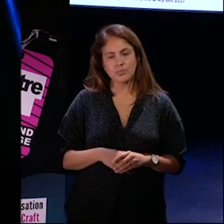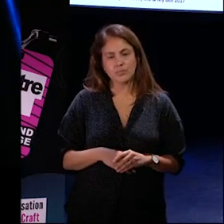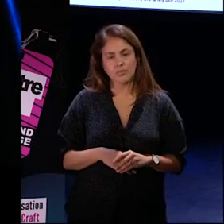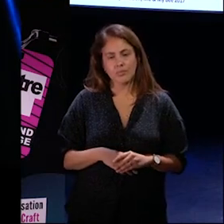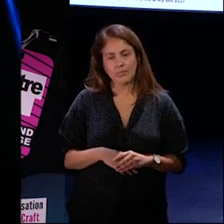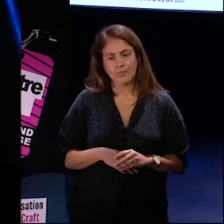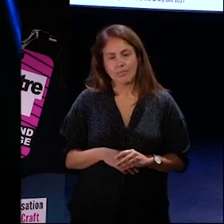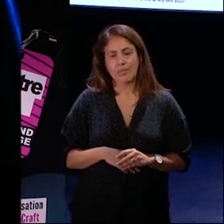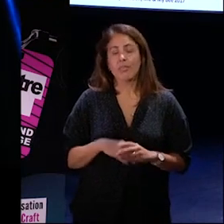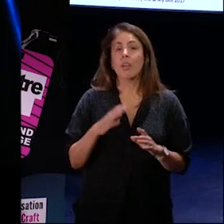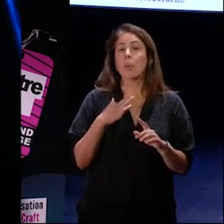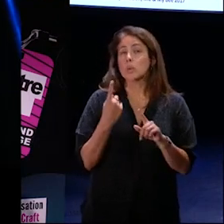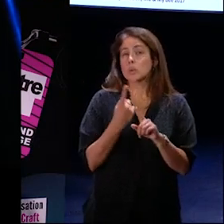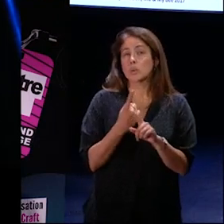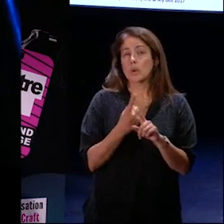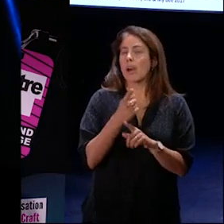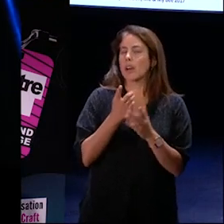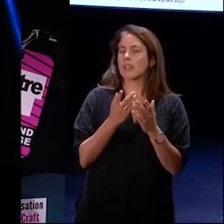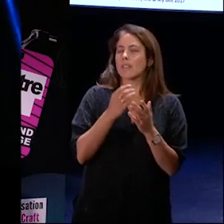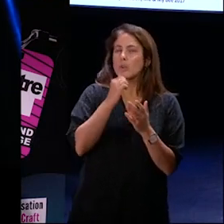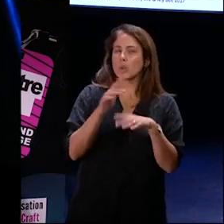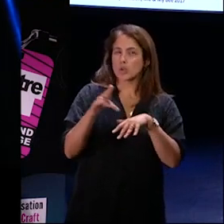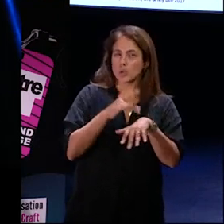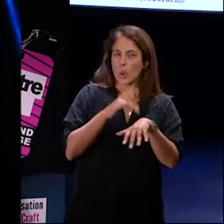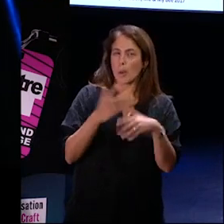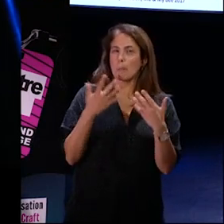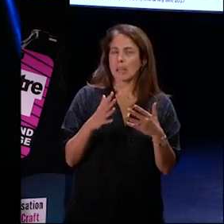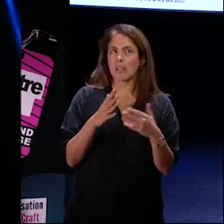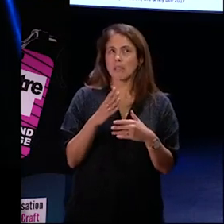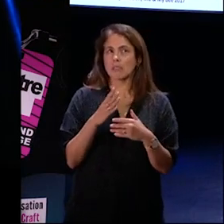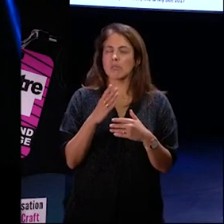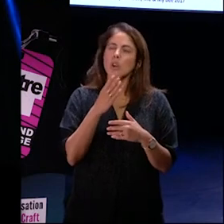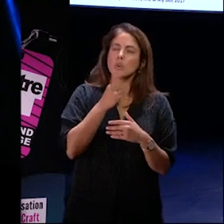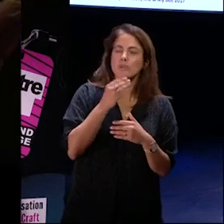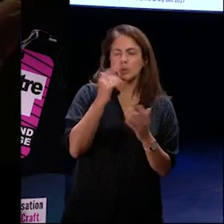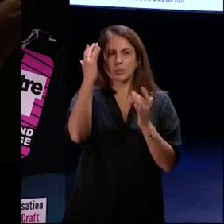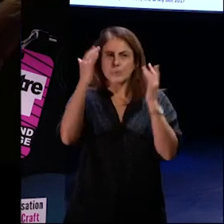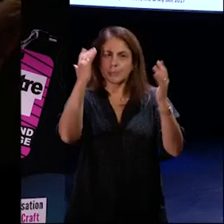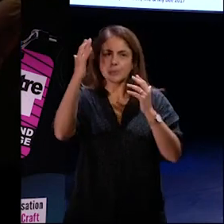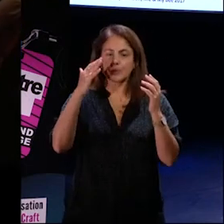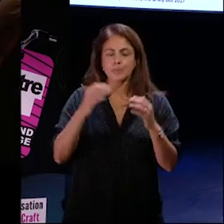So I'm going to talk through a couple of shows that I thought would be useful to think about as starting points.